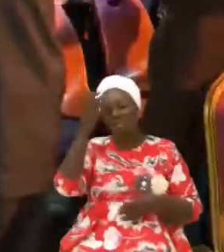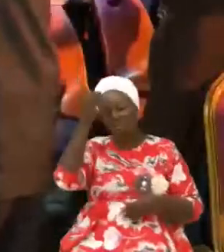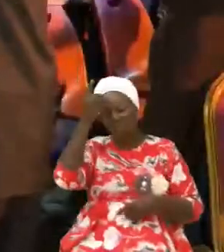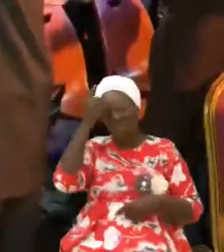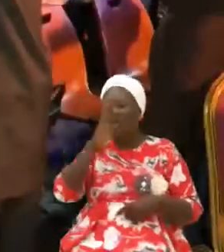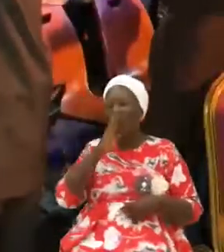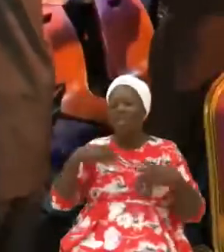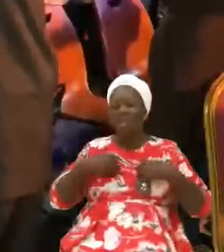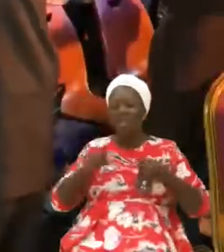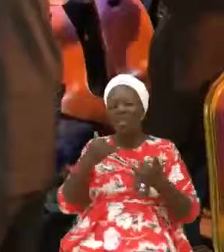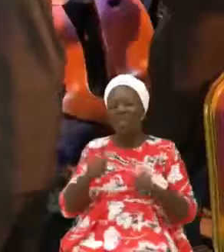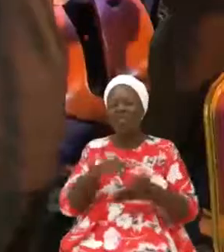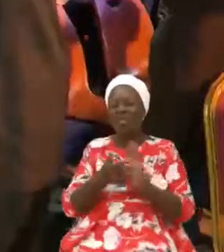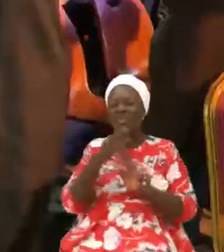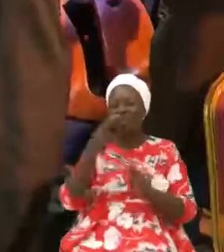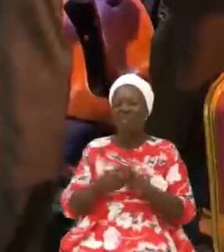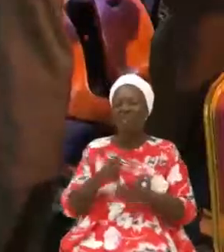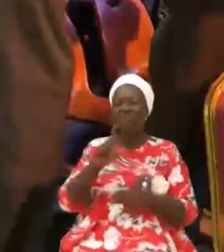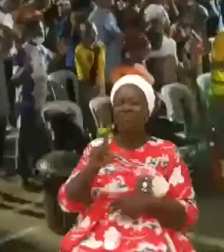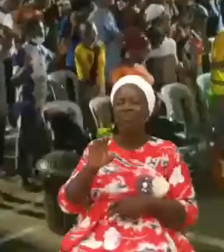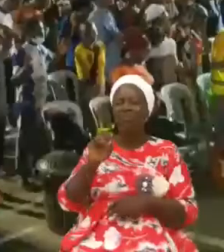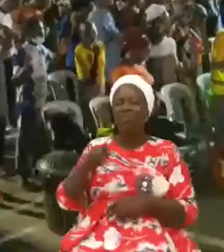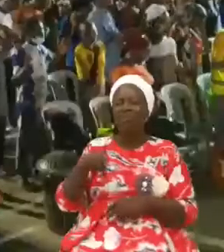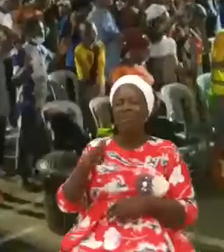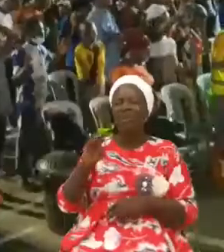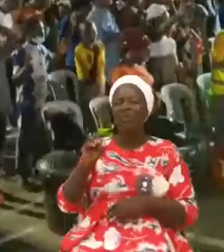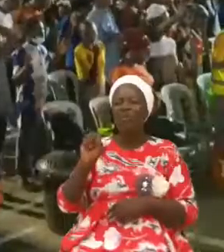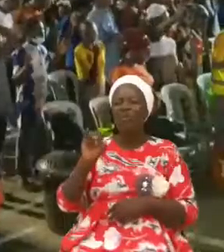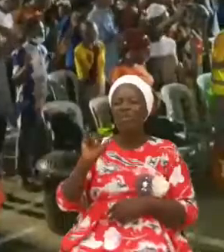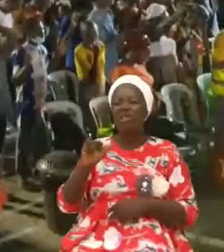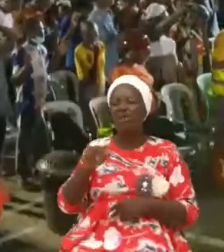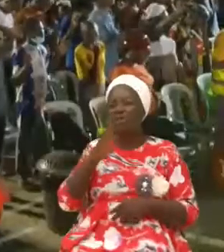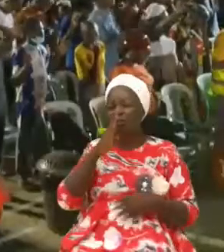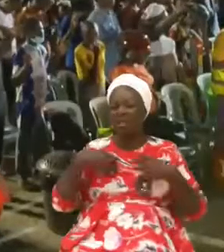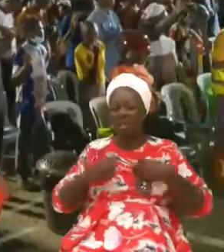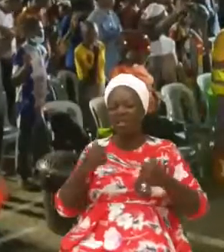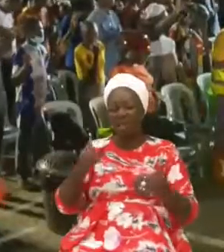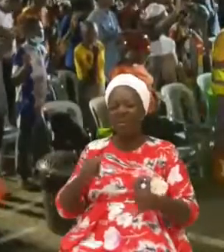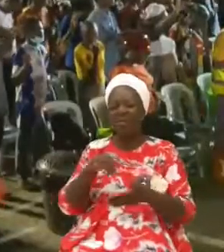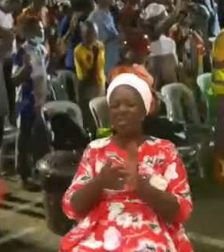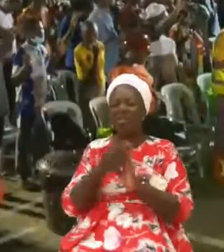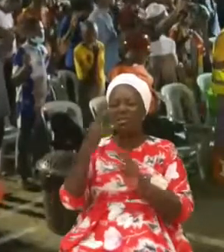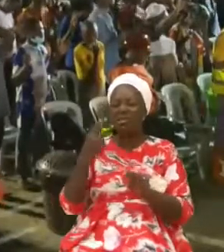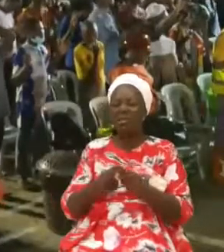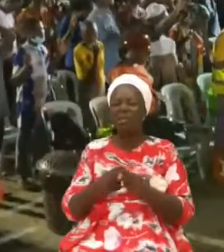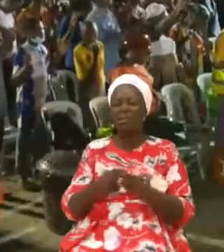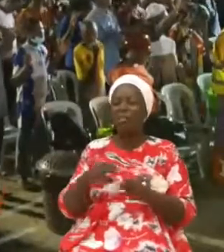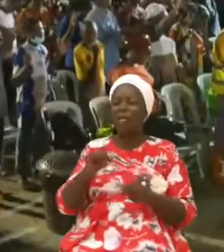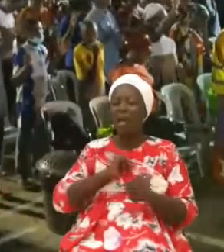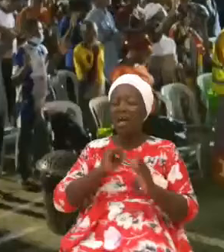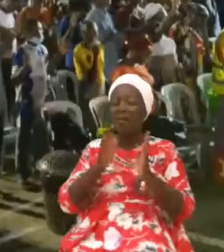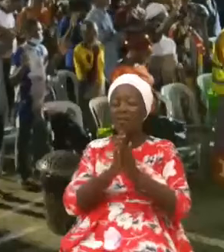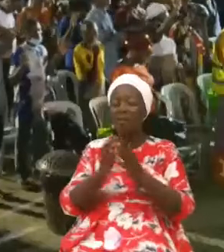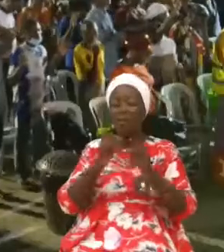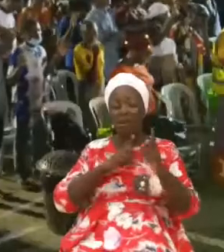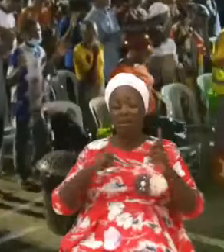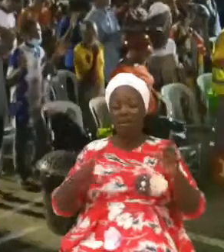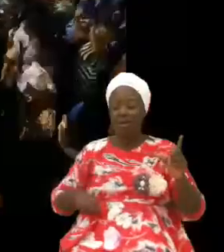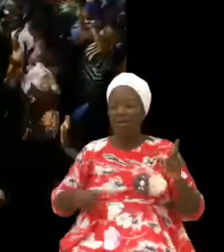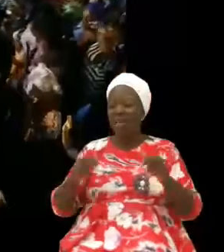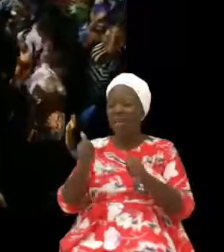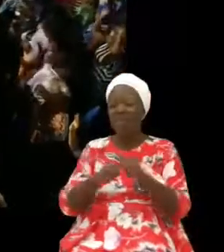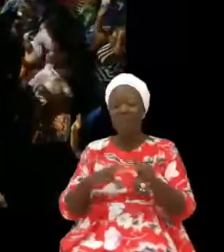be cured right now in Jesus' name. Leprosy be healed right now in